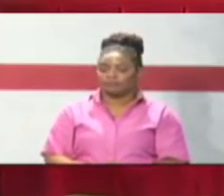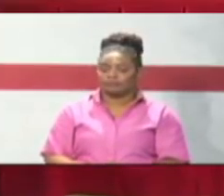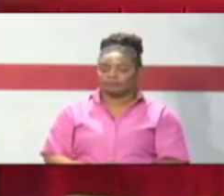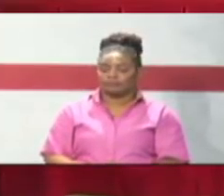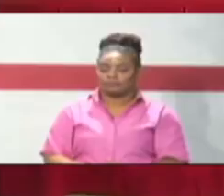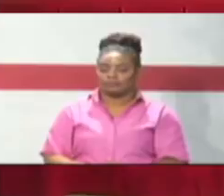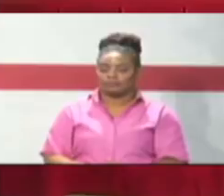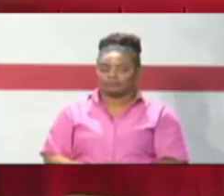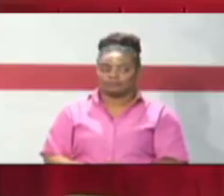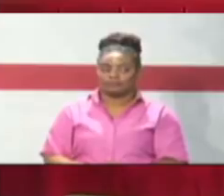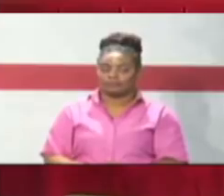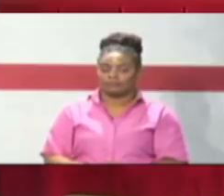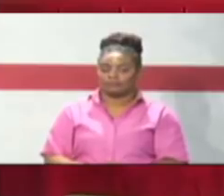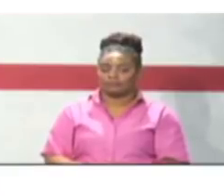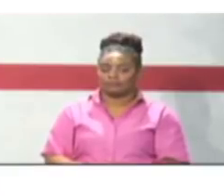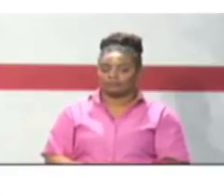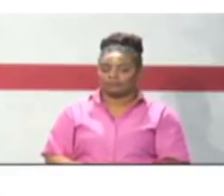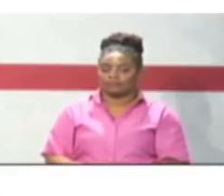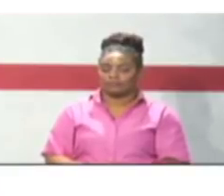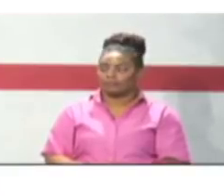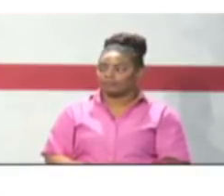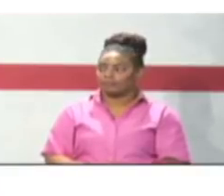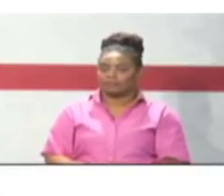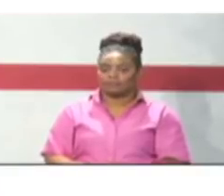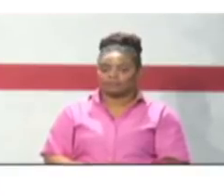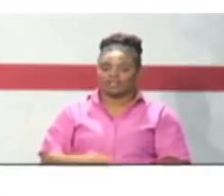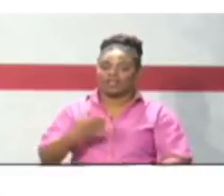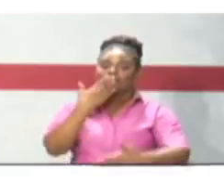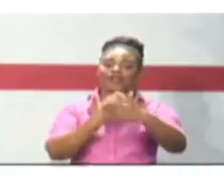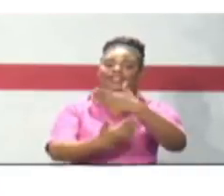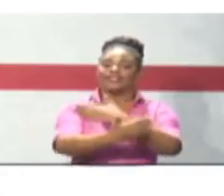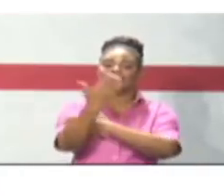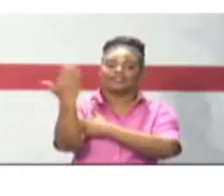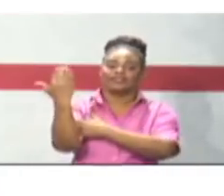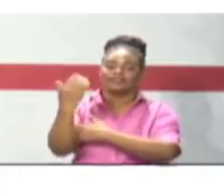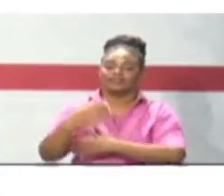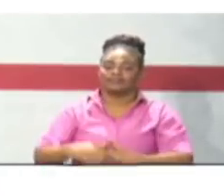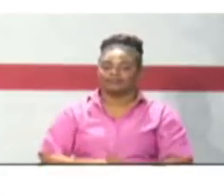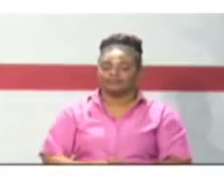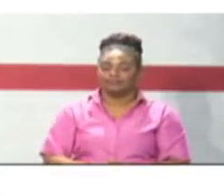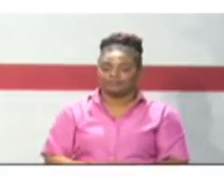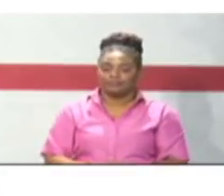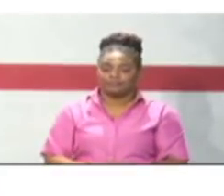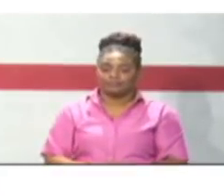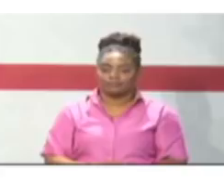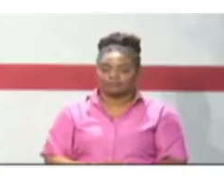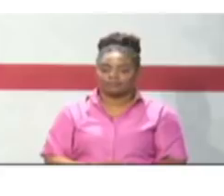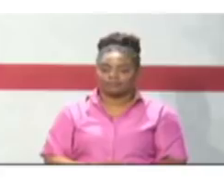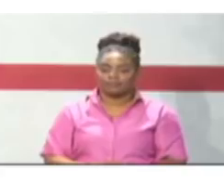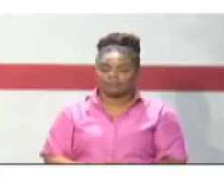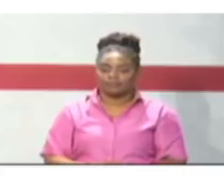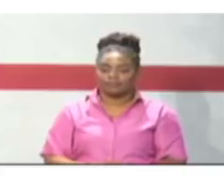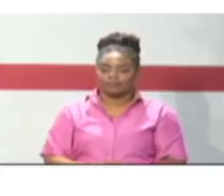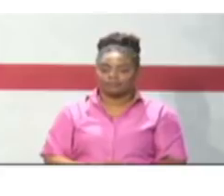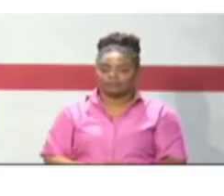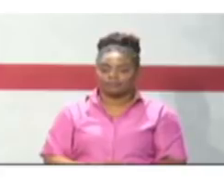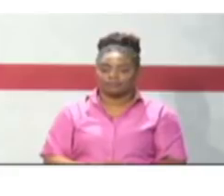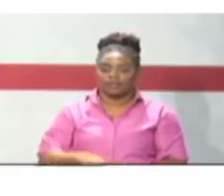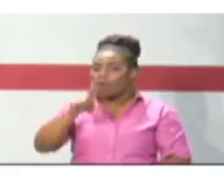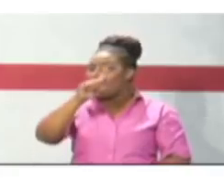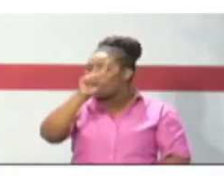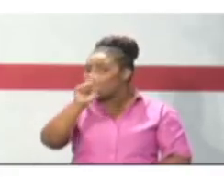CL Communications. Hi, good morning. Good morning. Natalie Singh, Caribbean Lifestyle Communications. My questions are